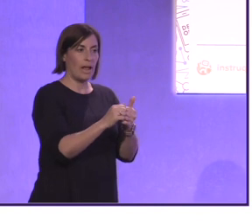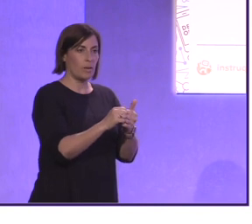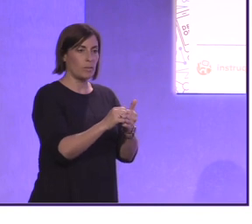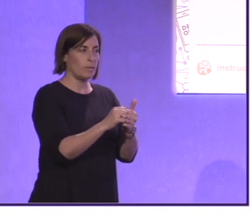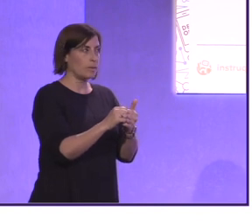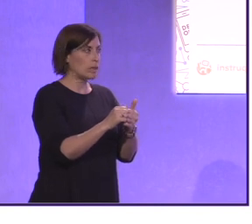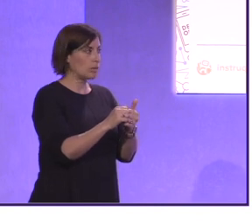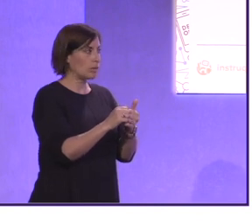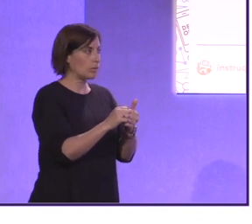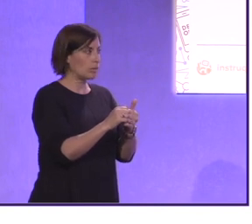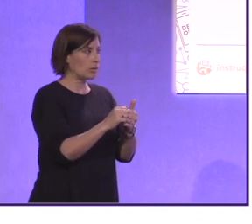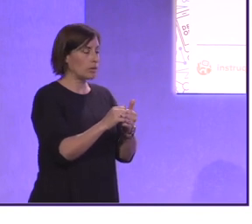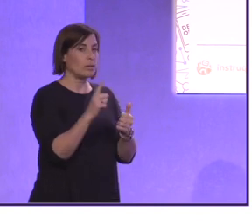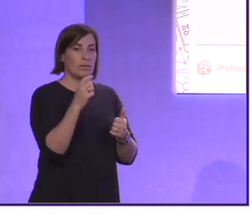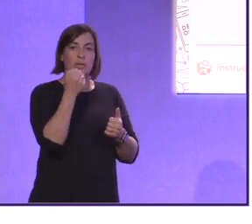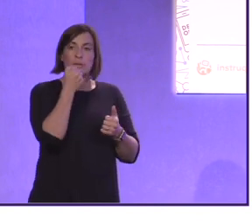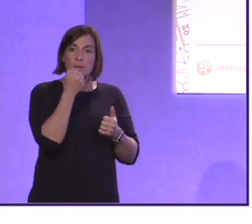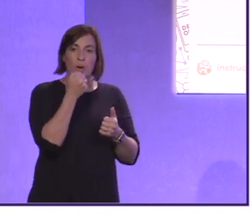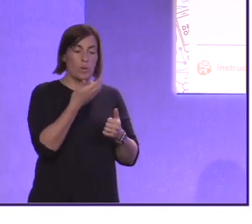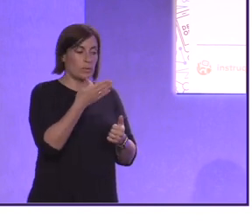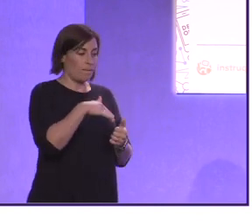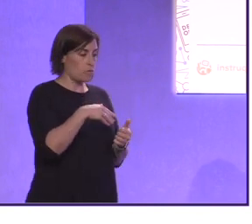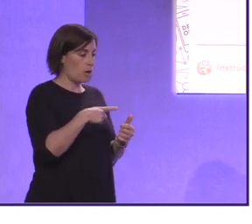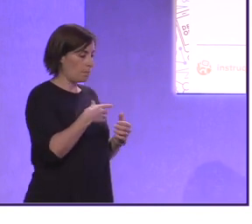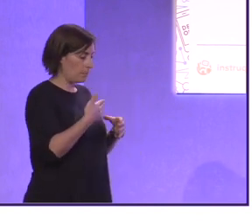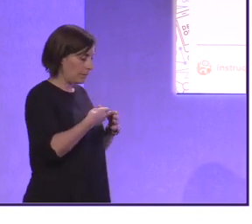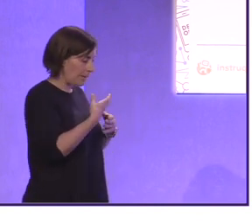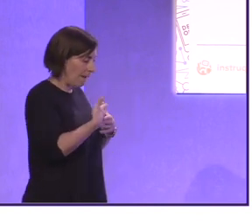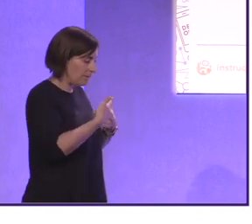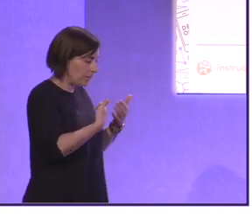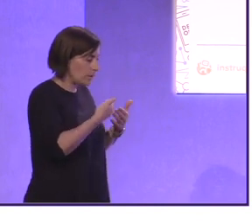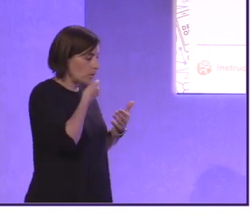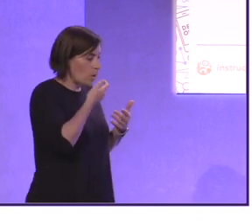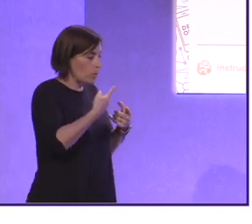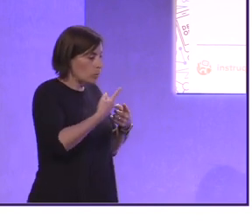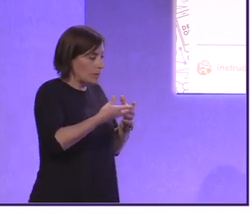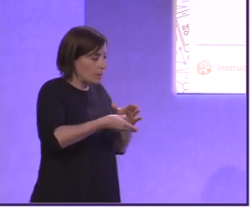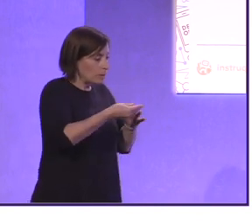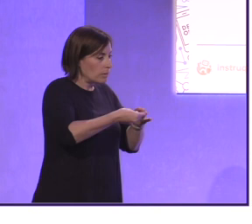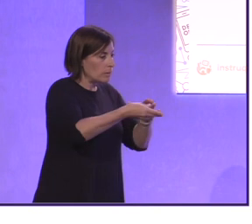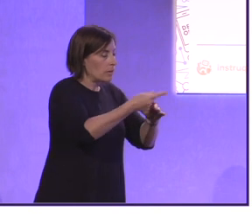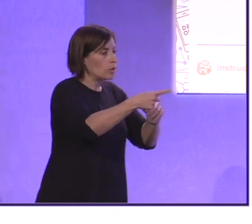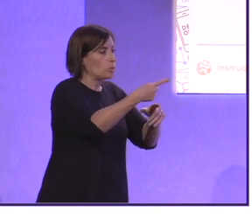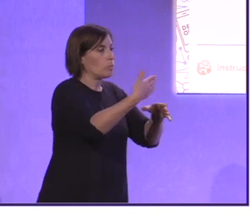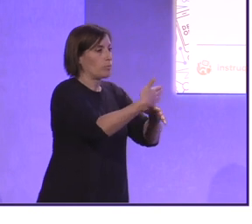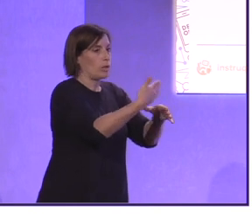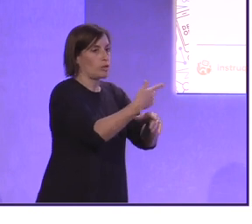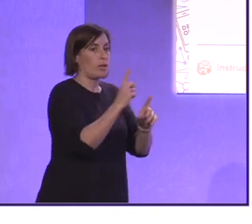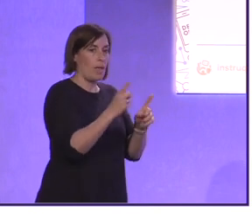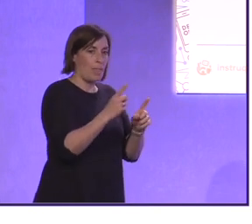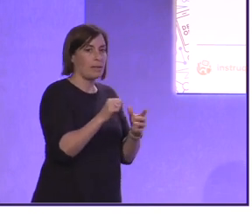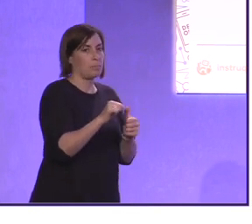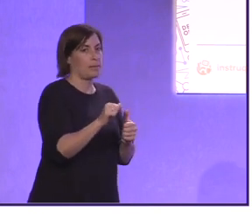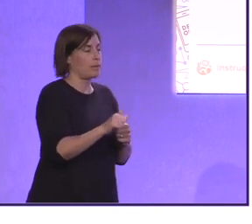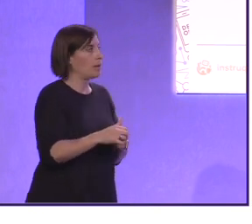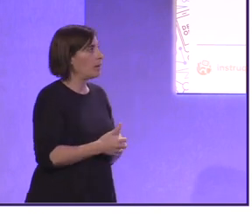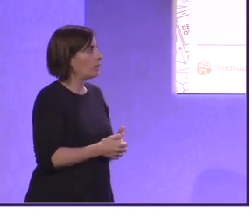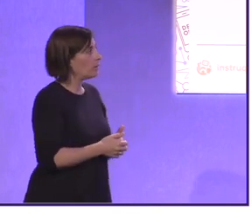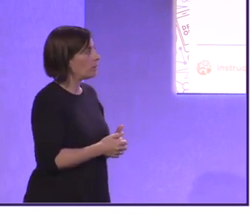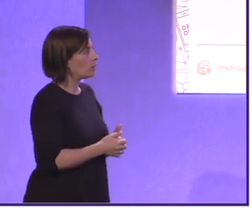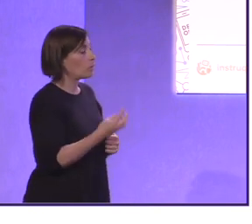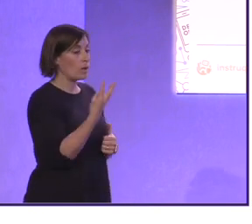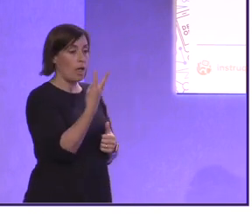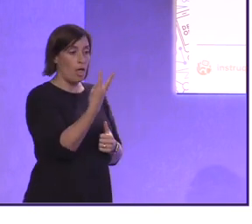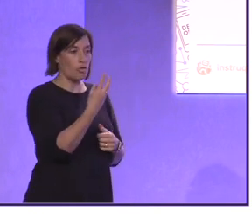have been for the business to get code from A to B quickly. So these are just three anti-patterns. There are definitely many more, but